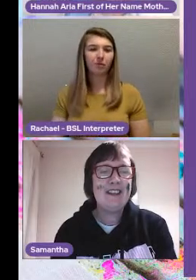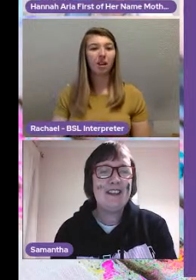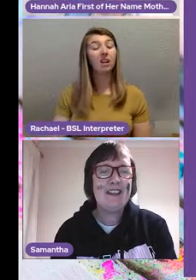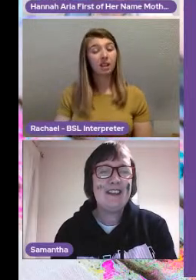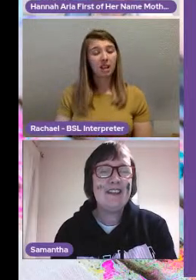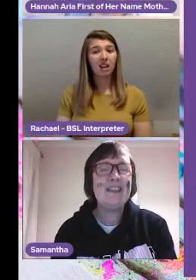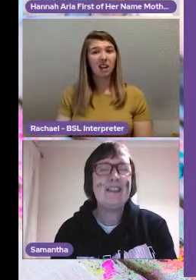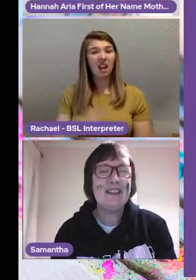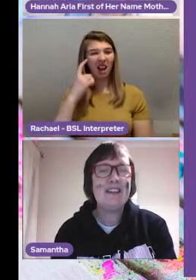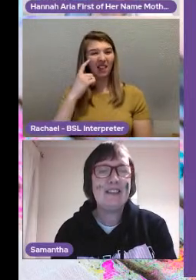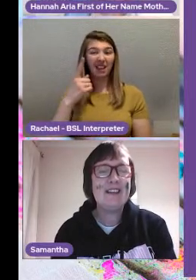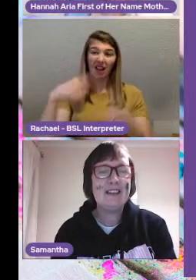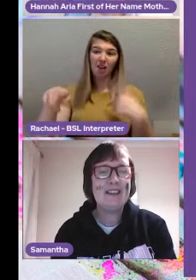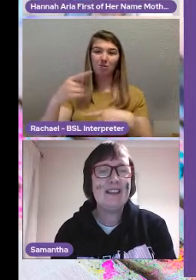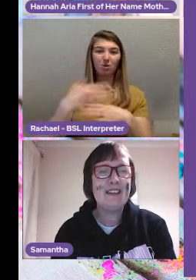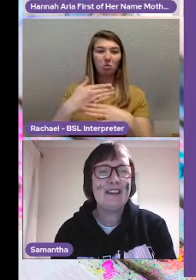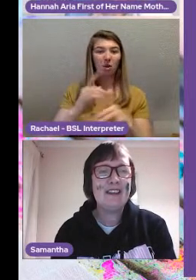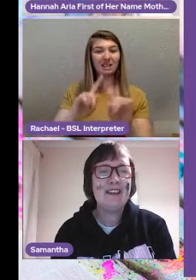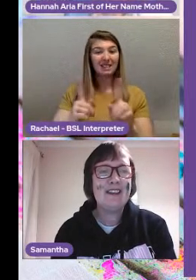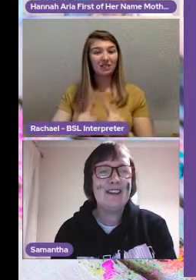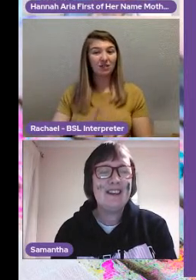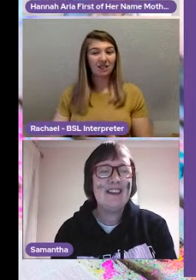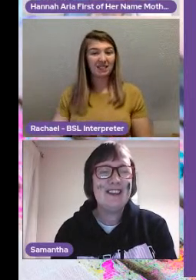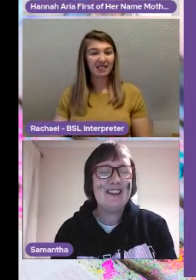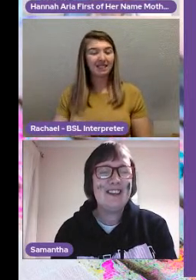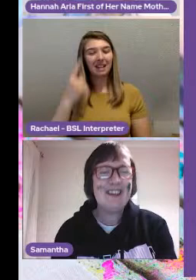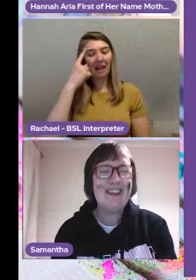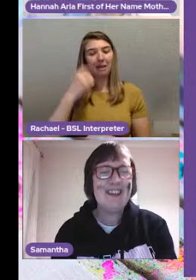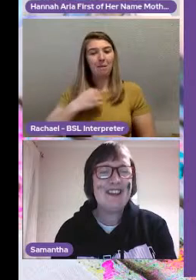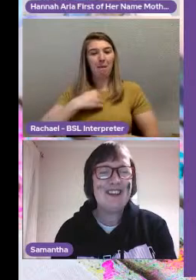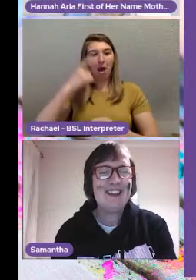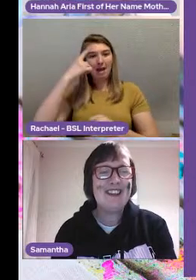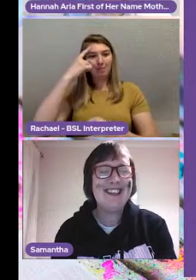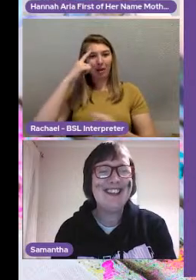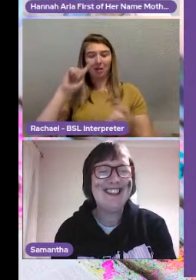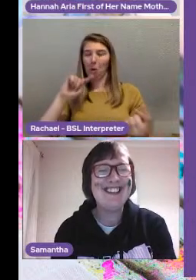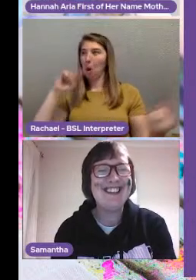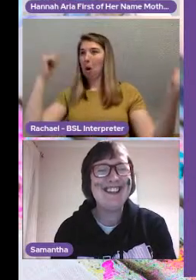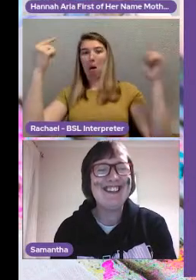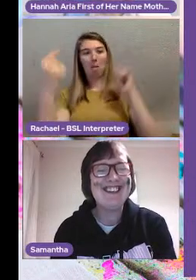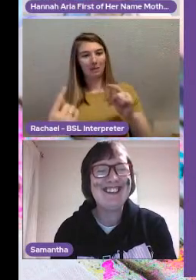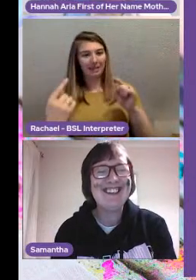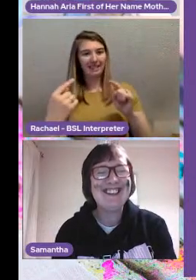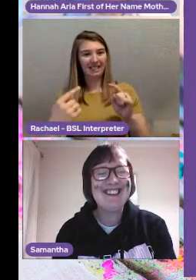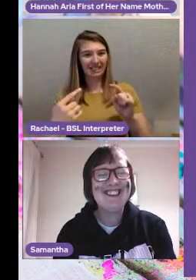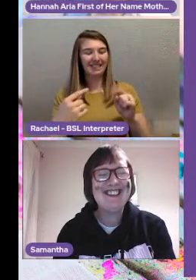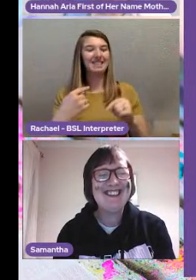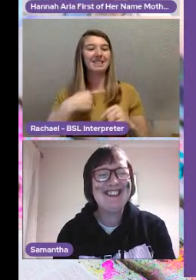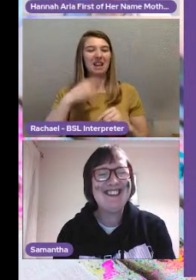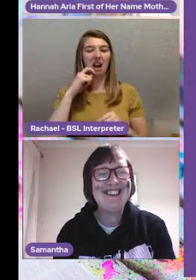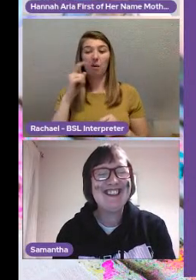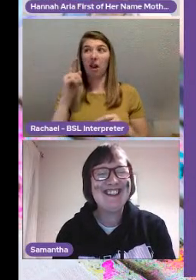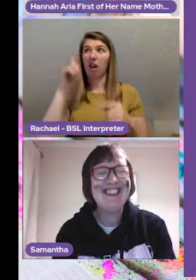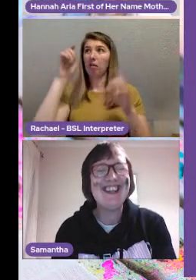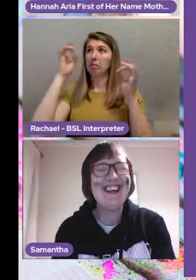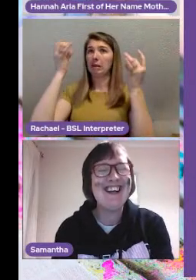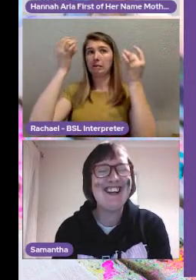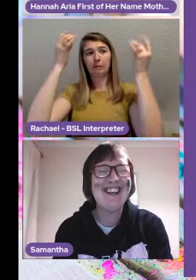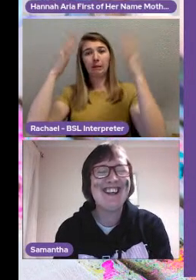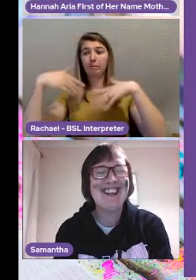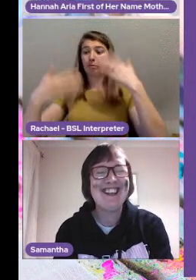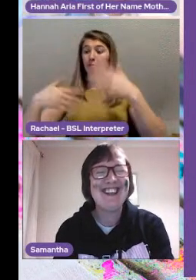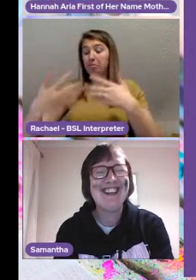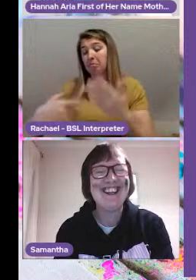work in different ways, really. I think my brain works in a totally the opposite way, in that I make things up as I go along, but